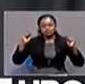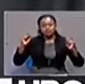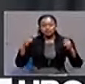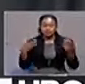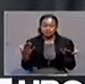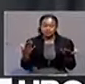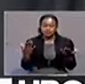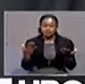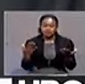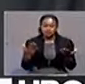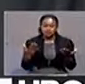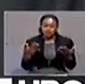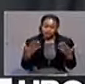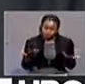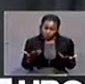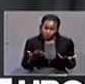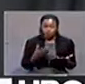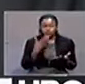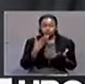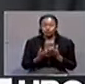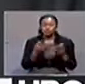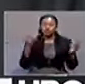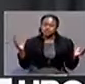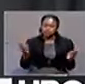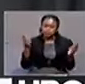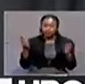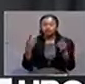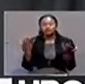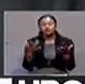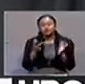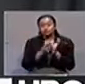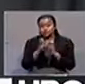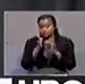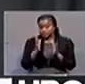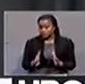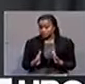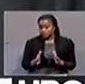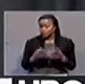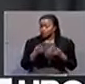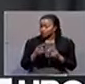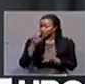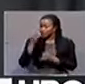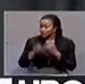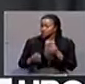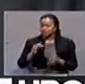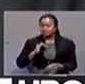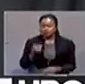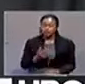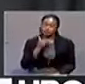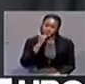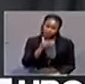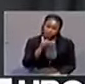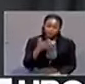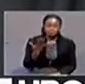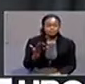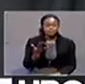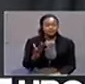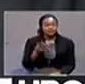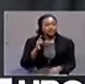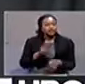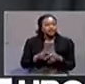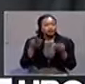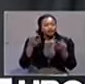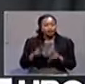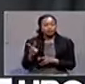good shepherd of the Christian. But lastly, Madam Speaker and colleagues, when such an event